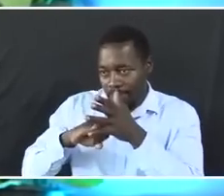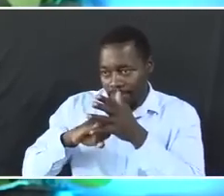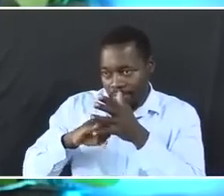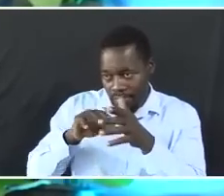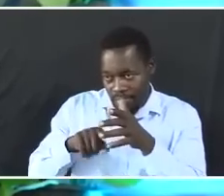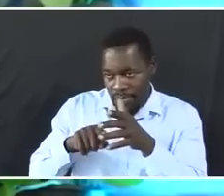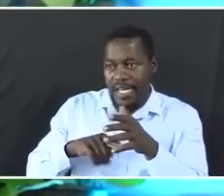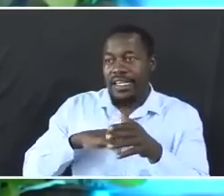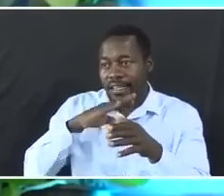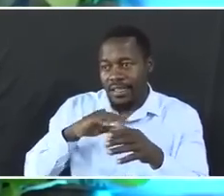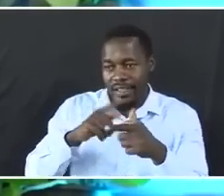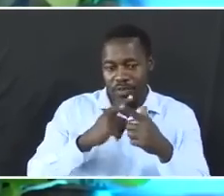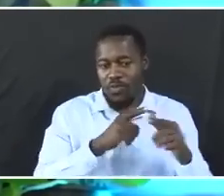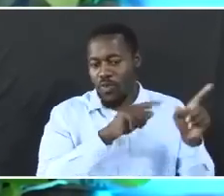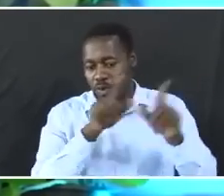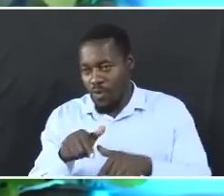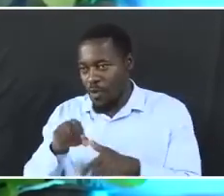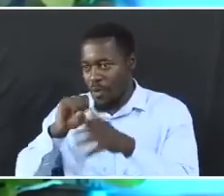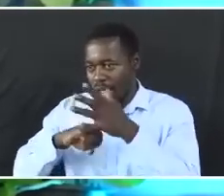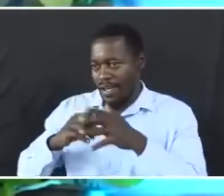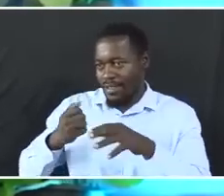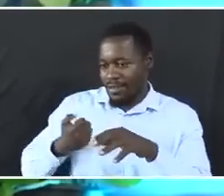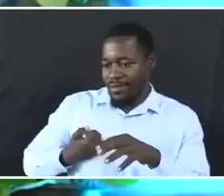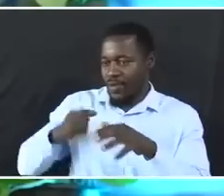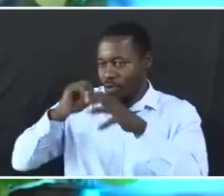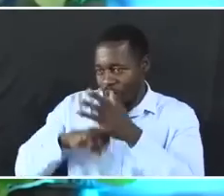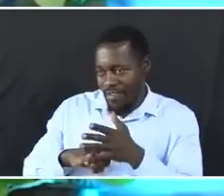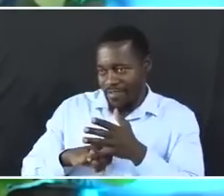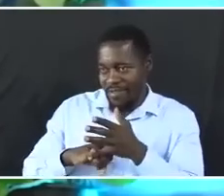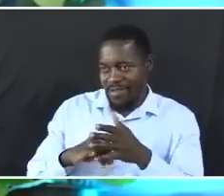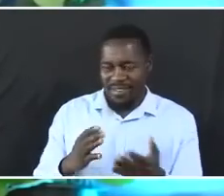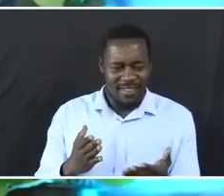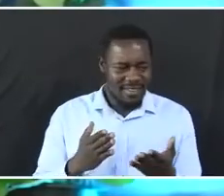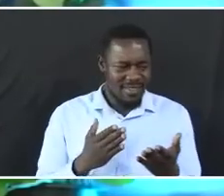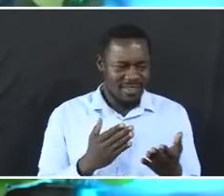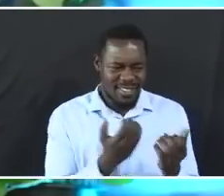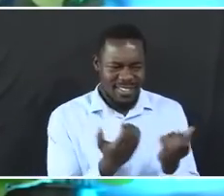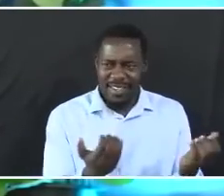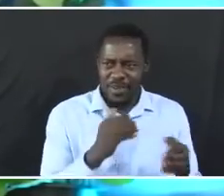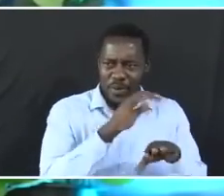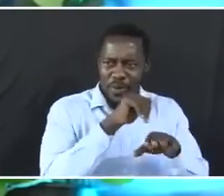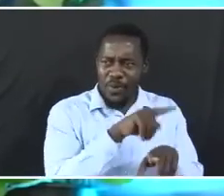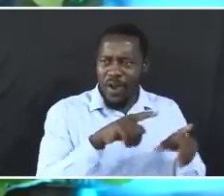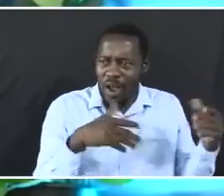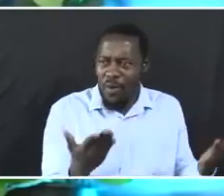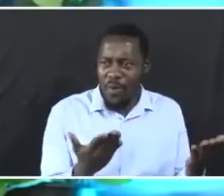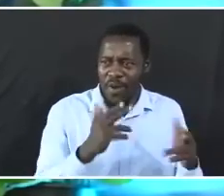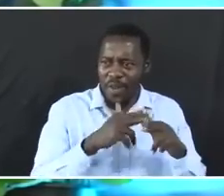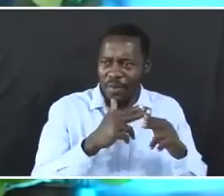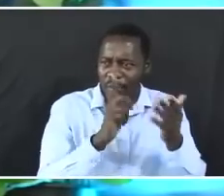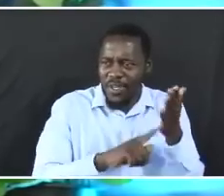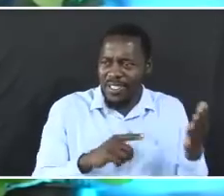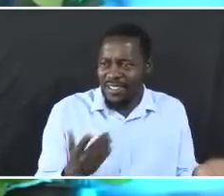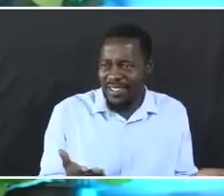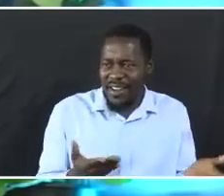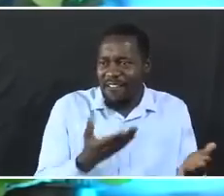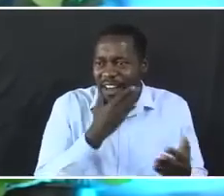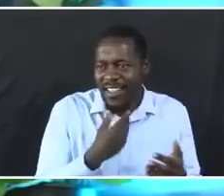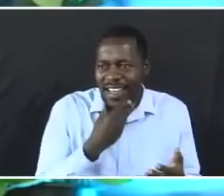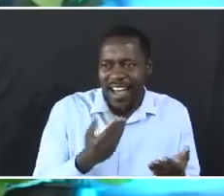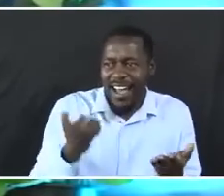Of importance is that you will consult with God before you make any